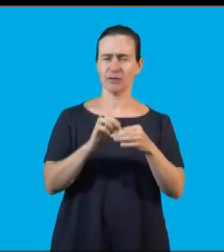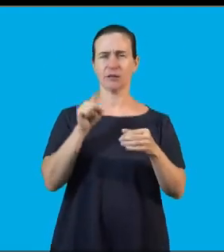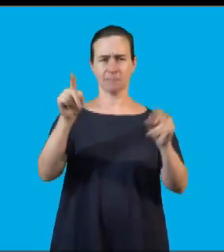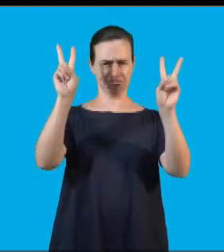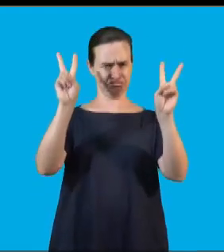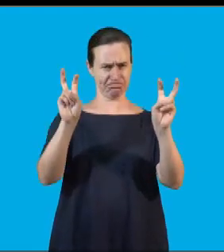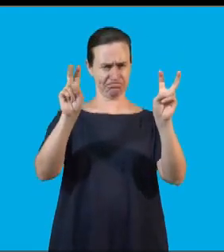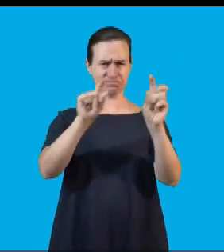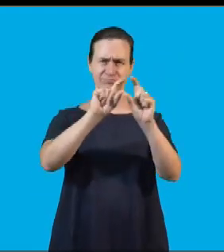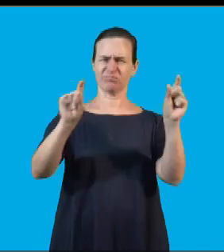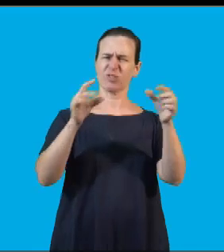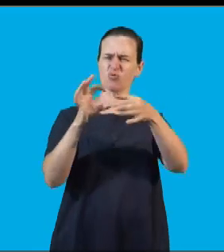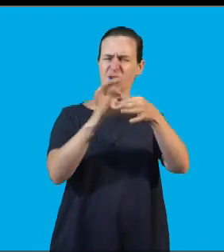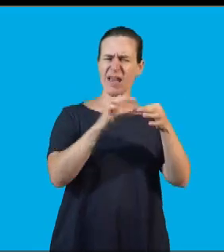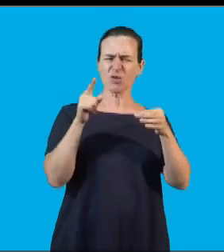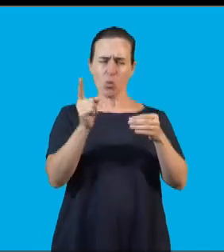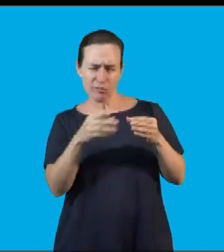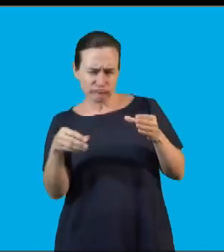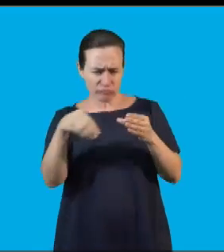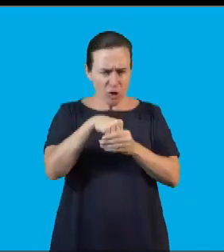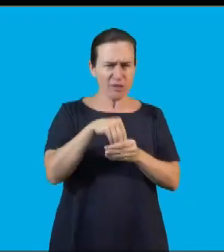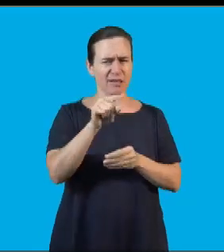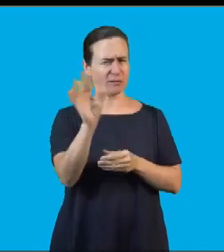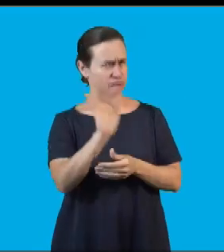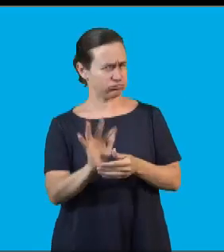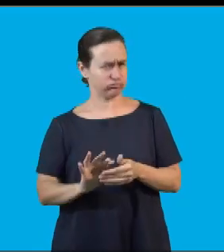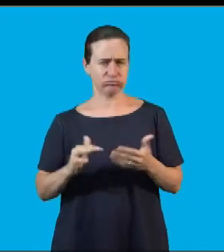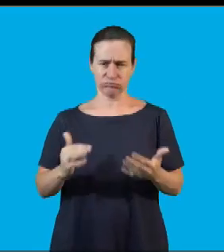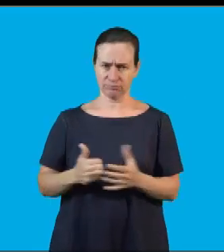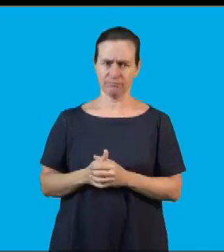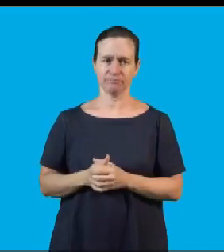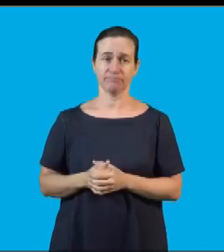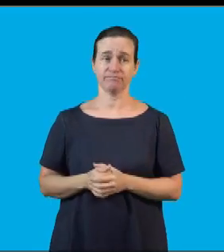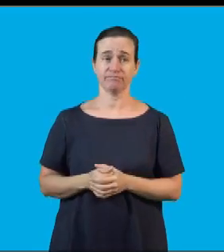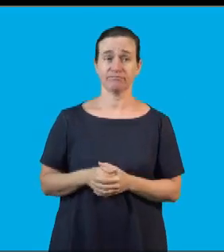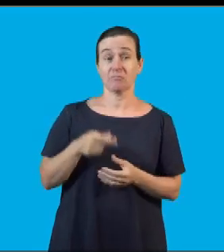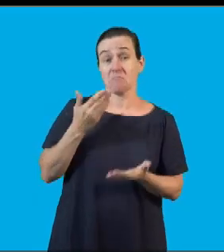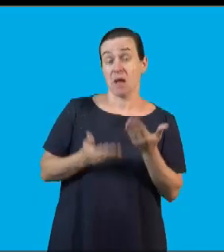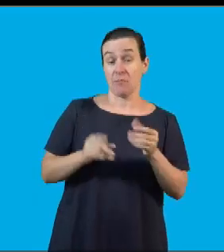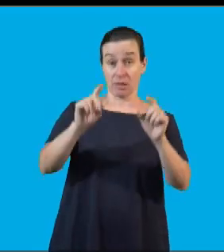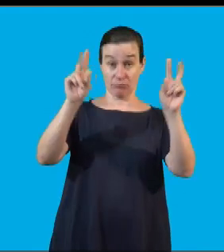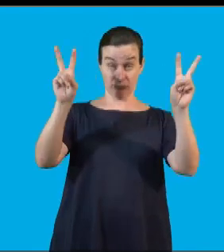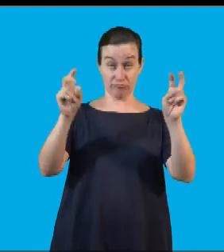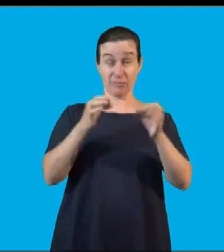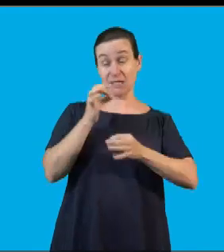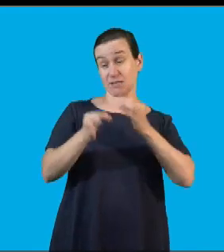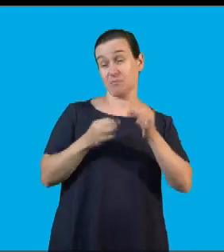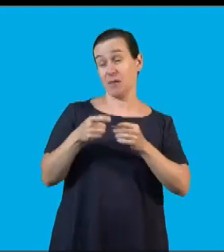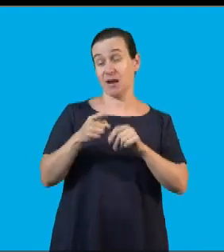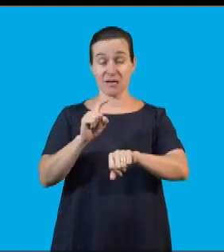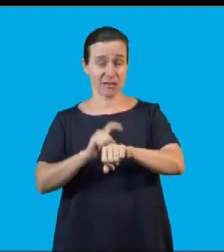the title relates to the content and the purpose of the passage. The title can explain the